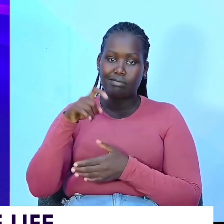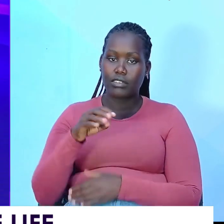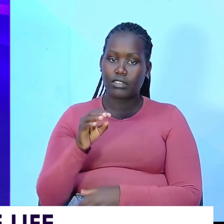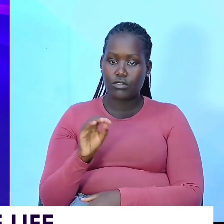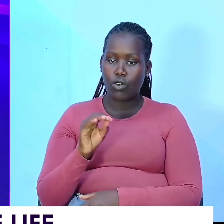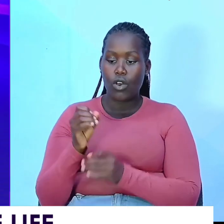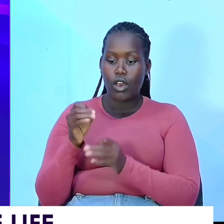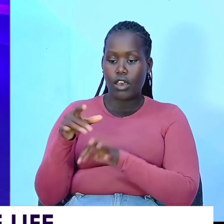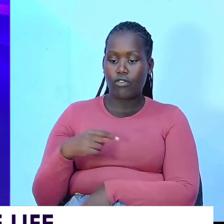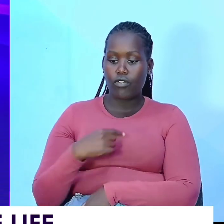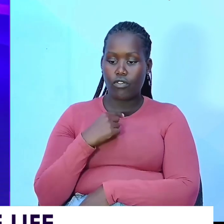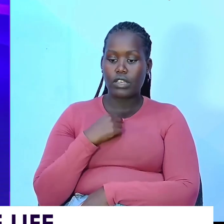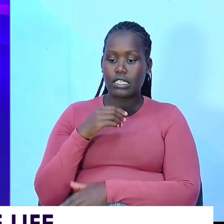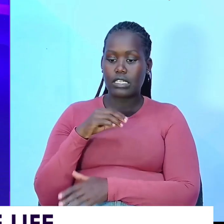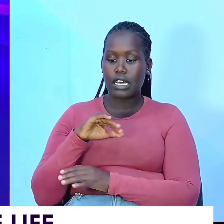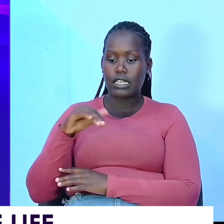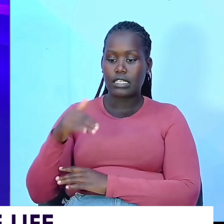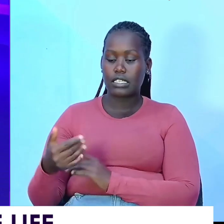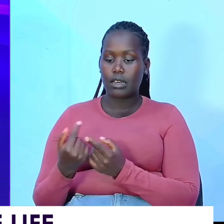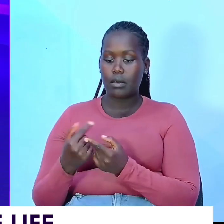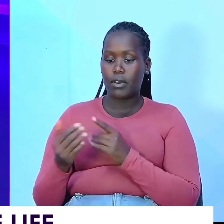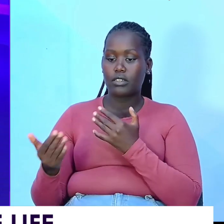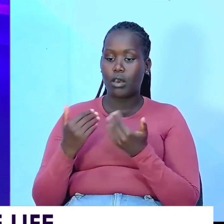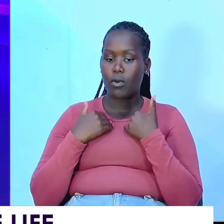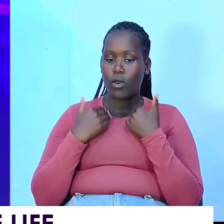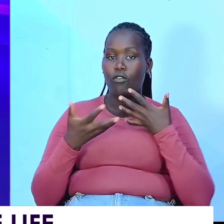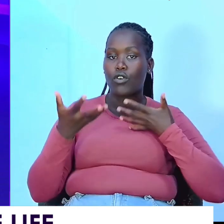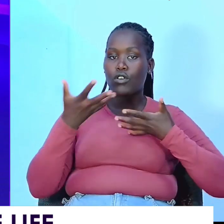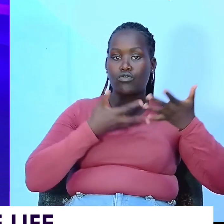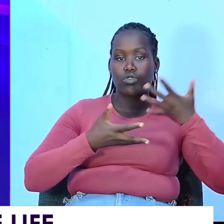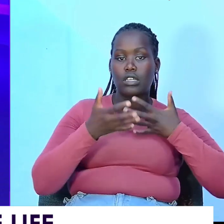visit a city. Yeah. But maybe you'll have to interact with the